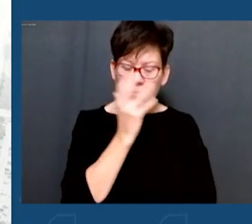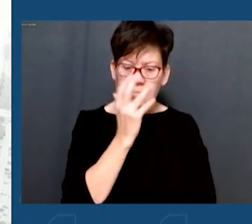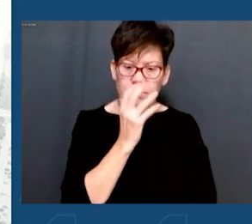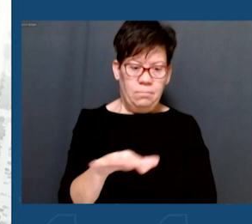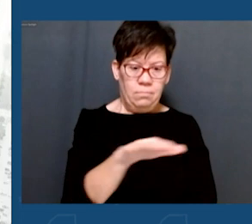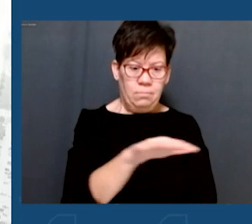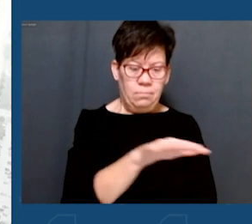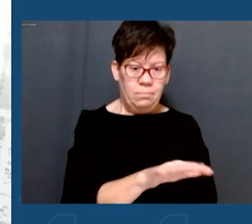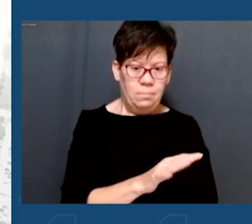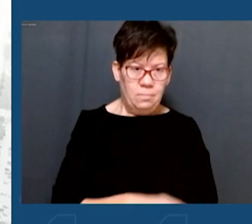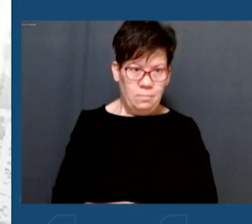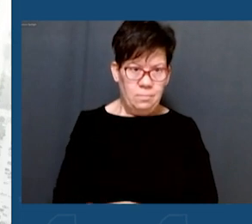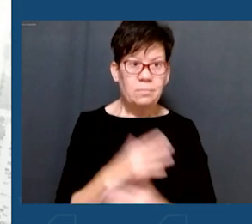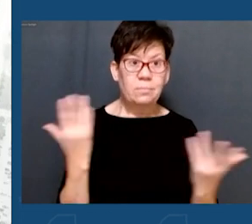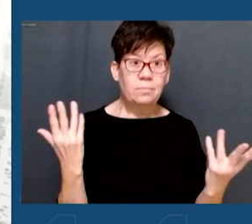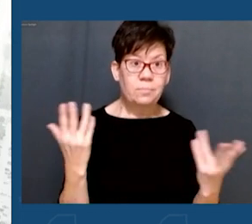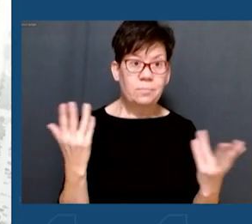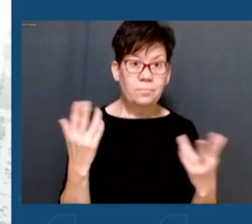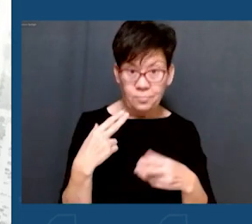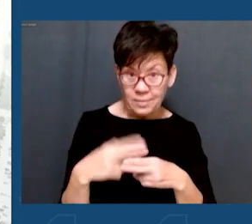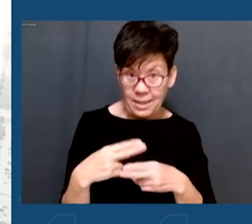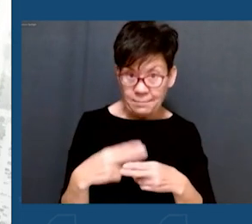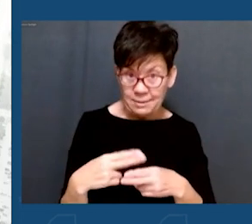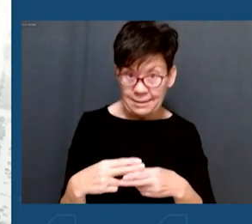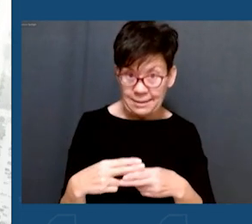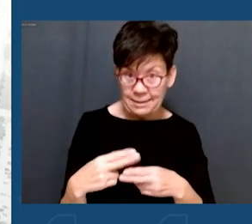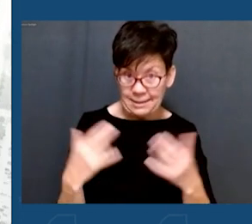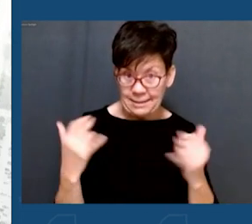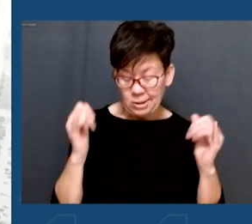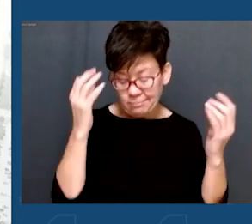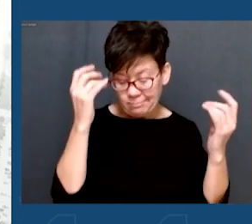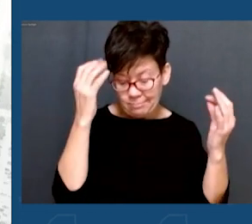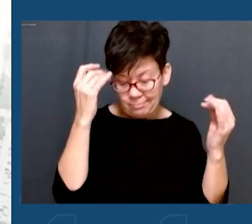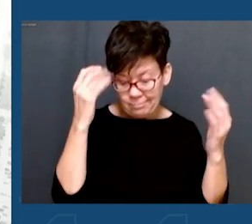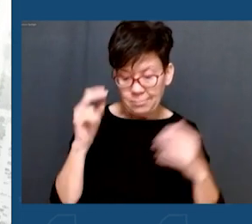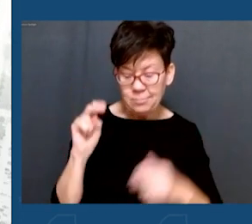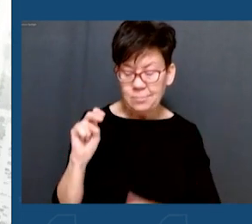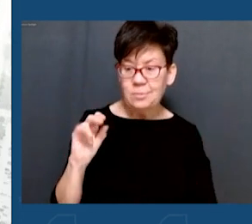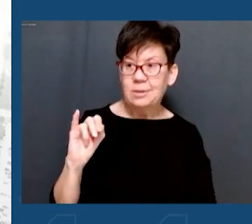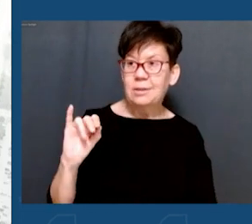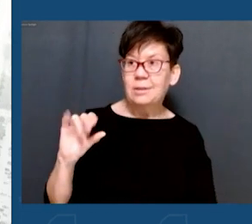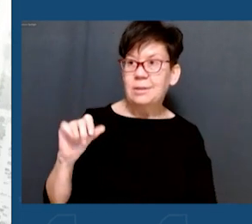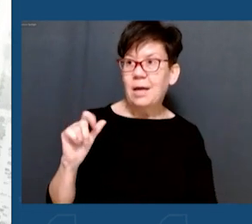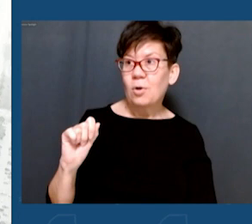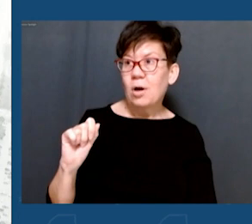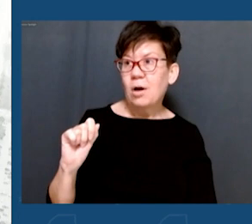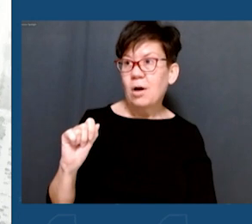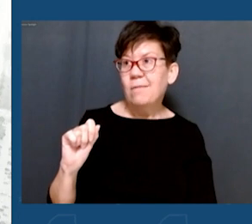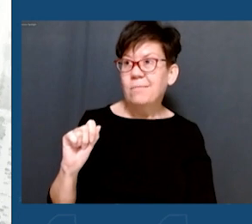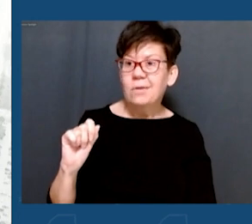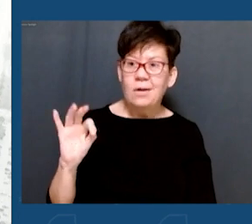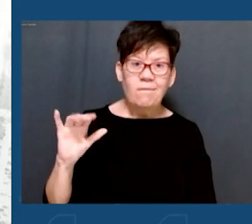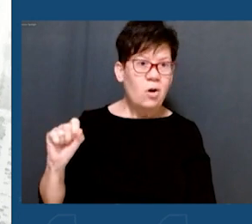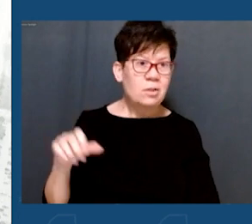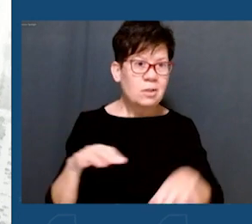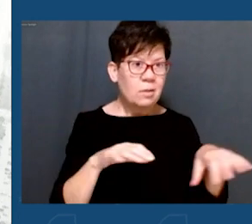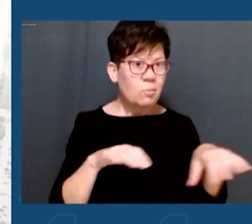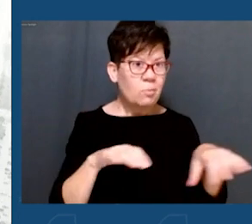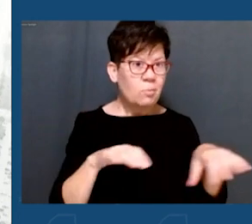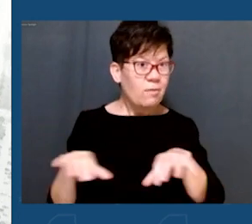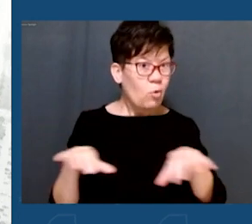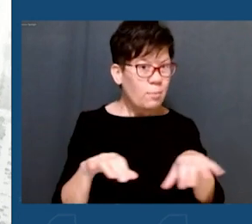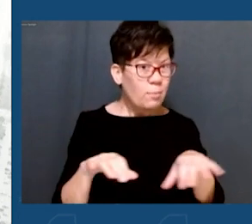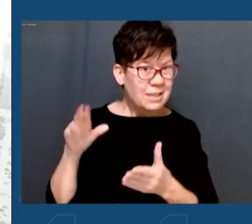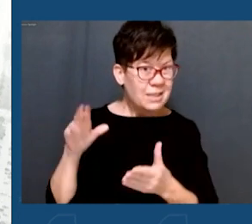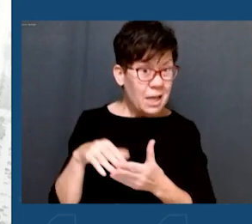Coming up with names, Niagara Falls Gorge Performance Center, perhaps? Want to take a vote on that? Do we like that? All right.